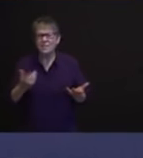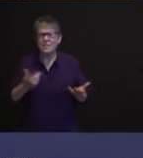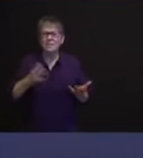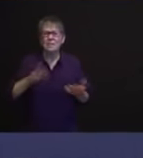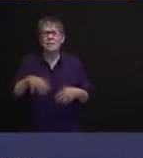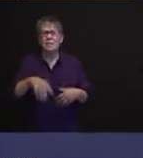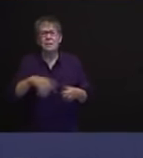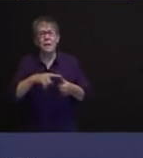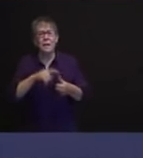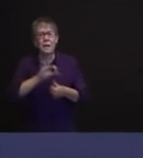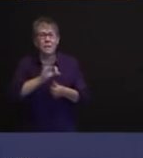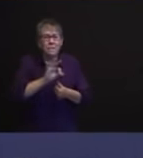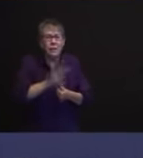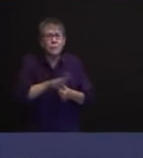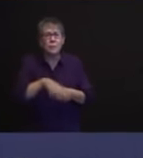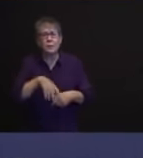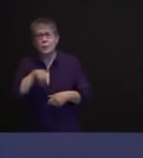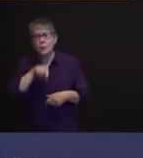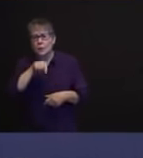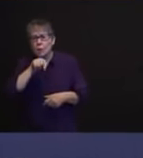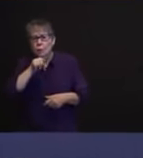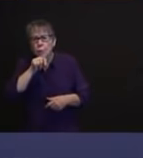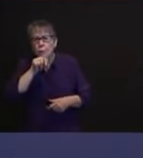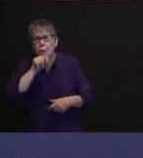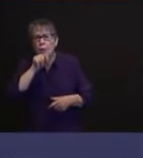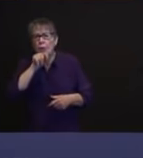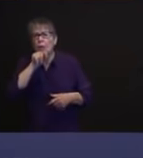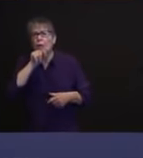Is that it? Good to see you.